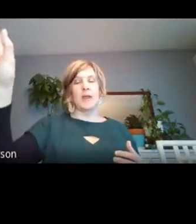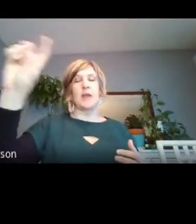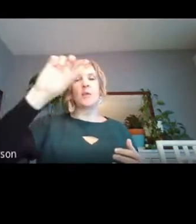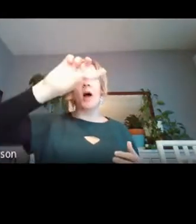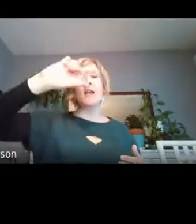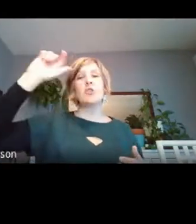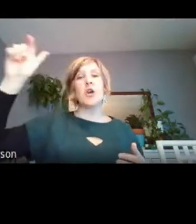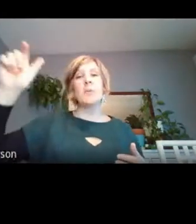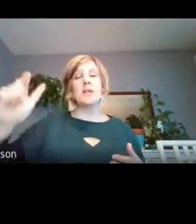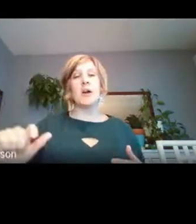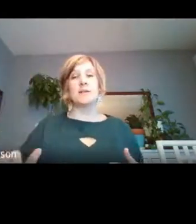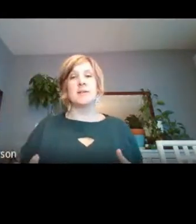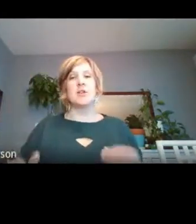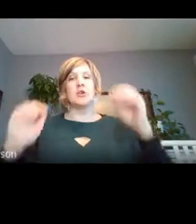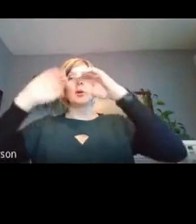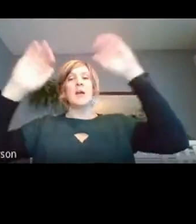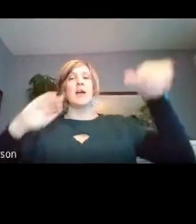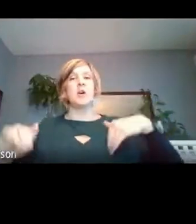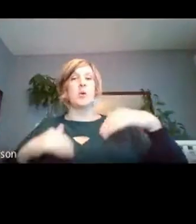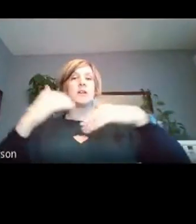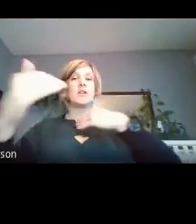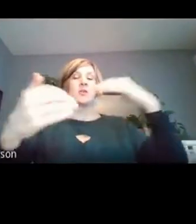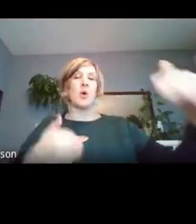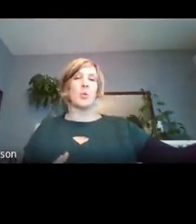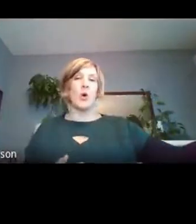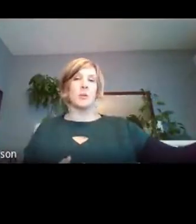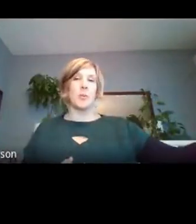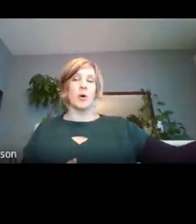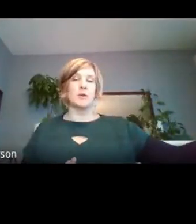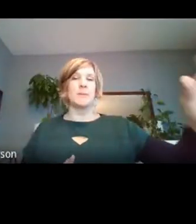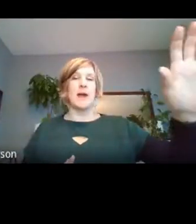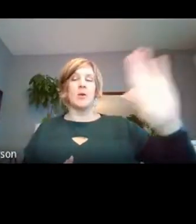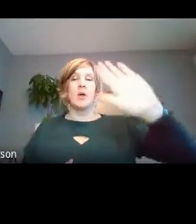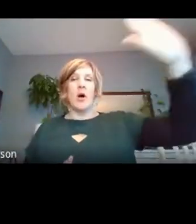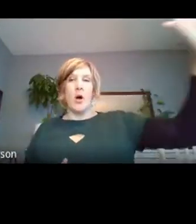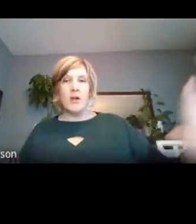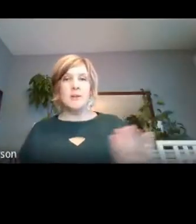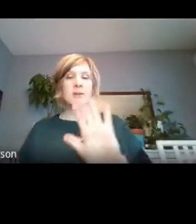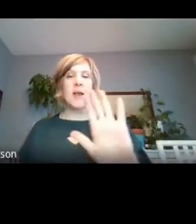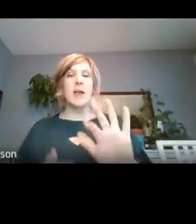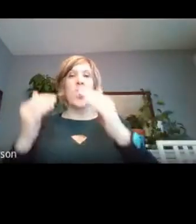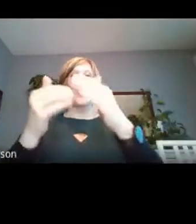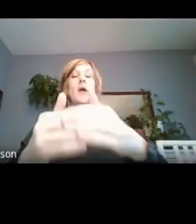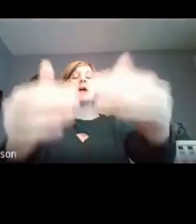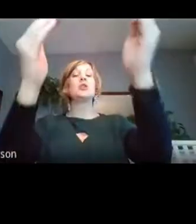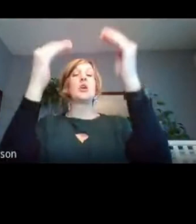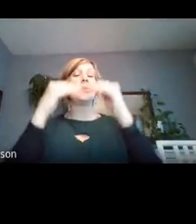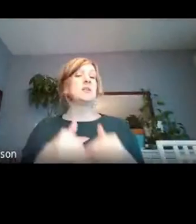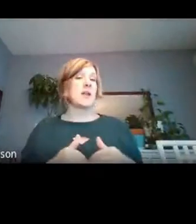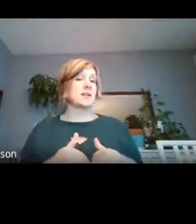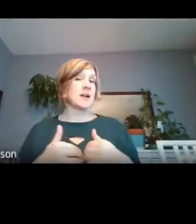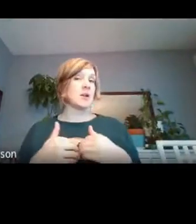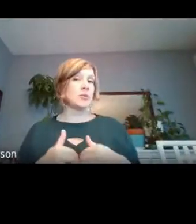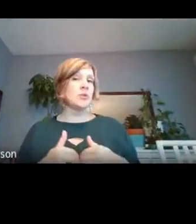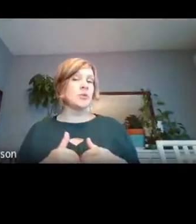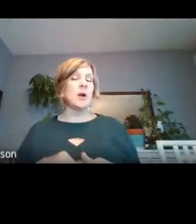and so i can jump in there as a teacher and go and give some one-on-one support now all that to say when i jump